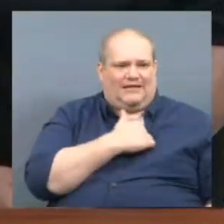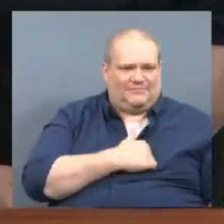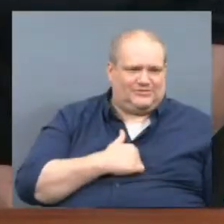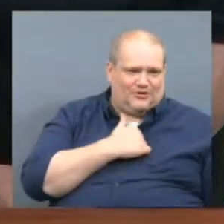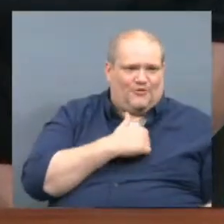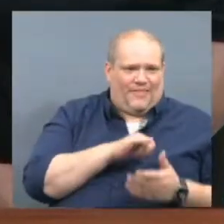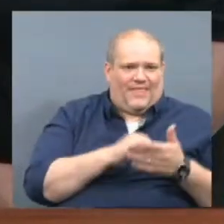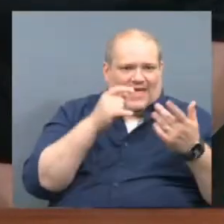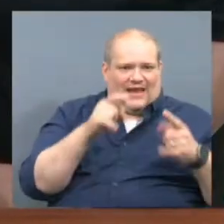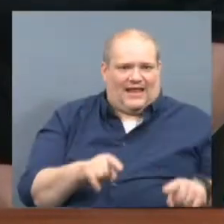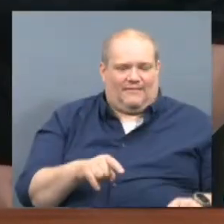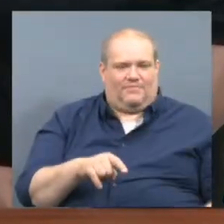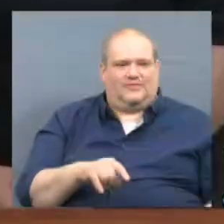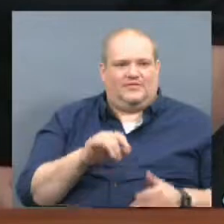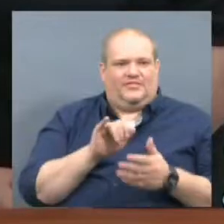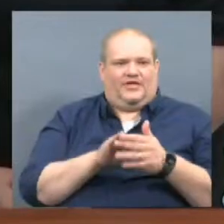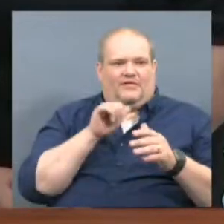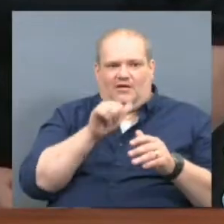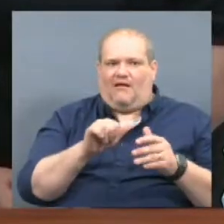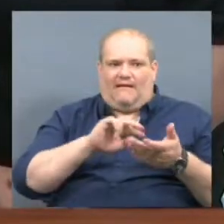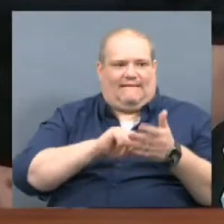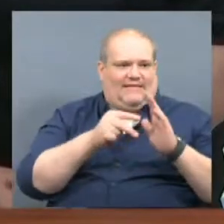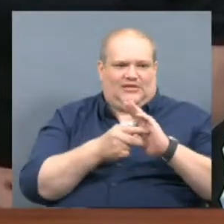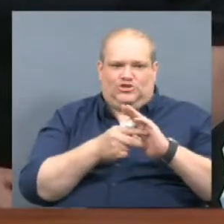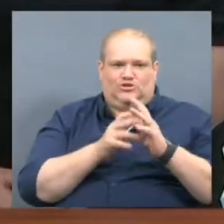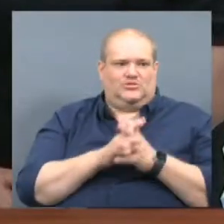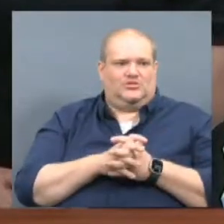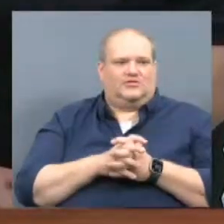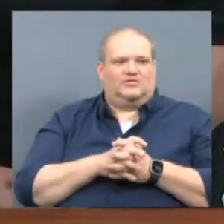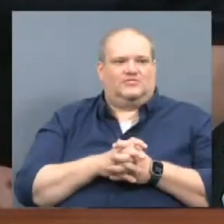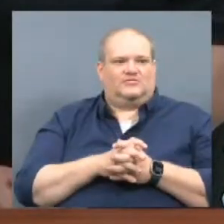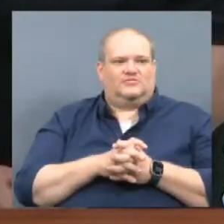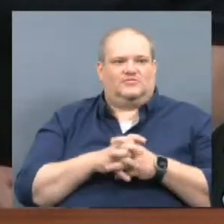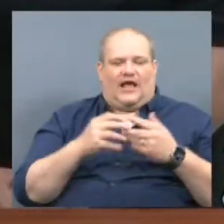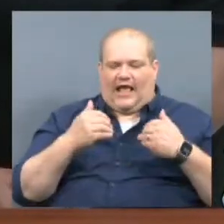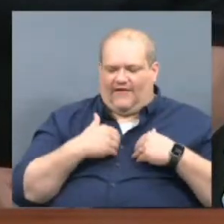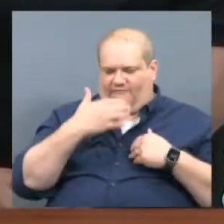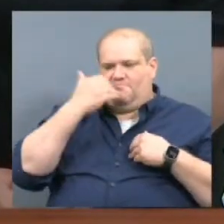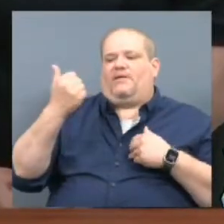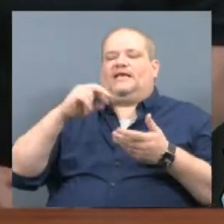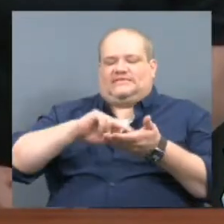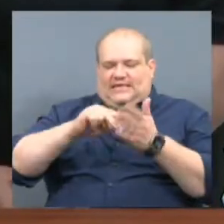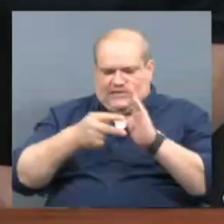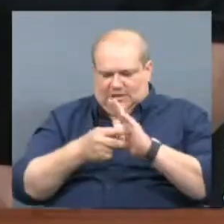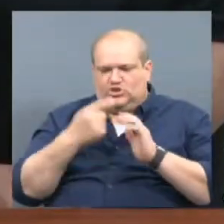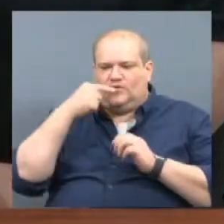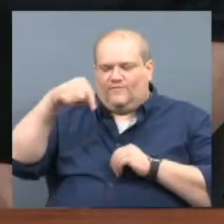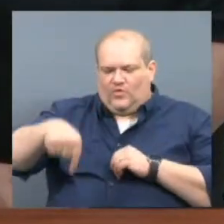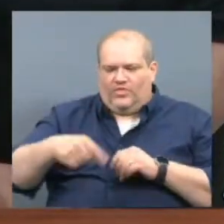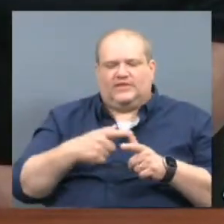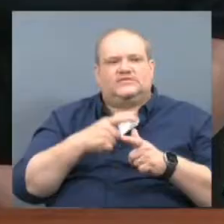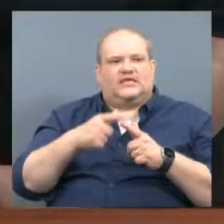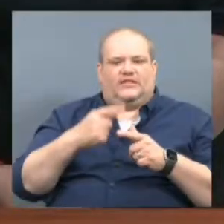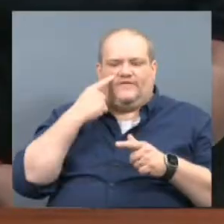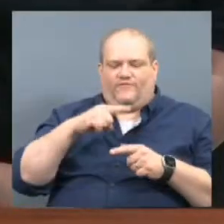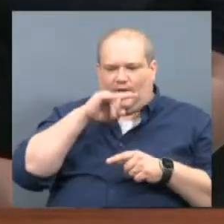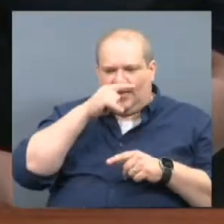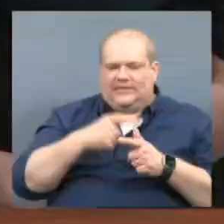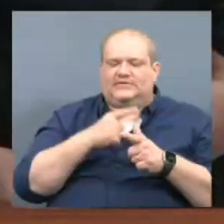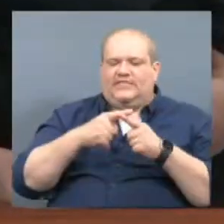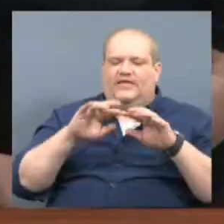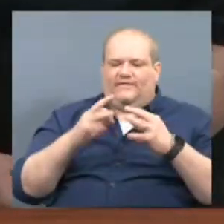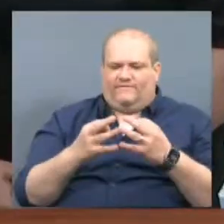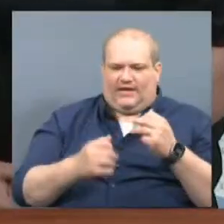that happened. It was nothing intentional. We're coming with the best intentions to do this for kids and